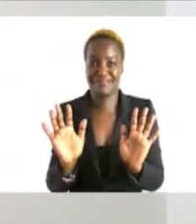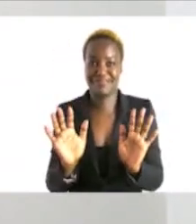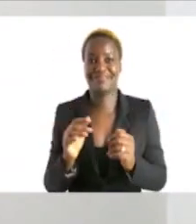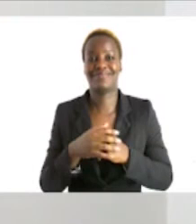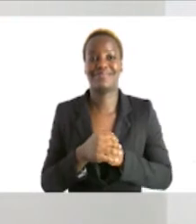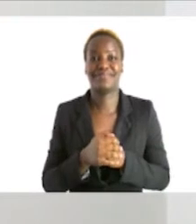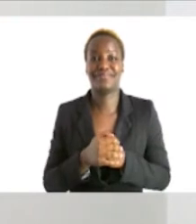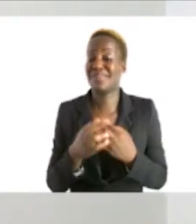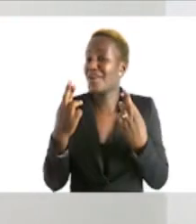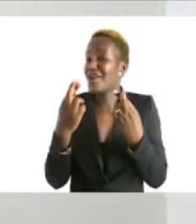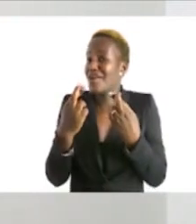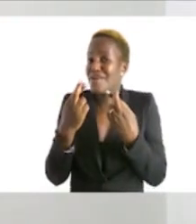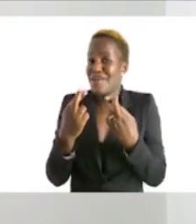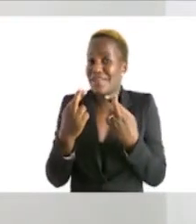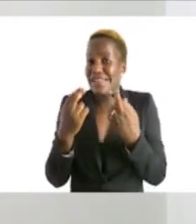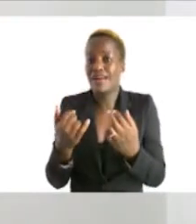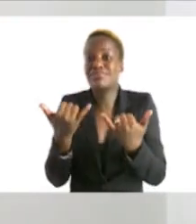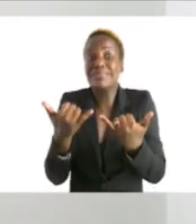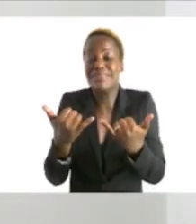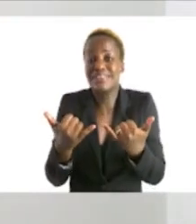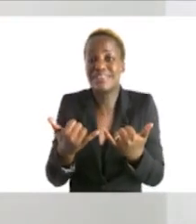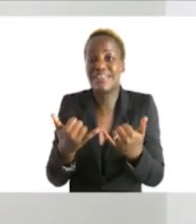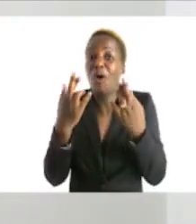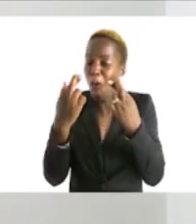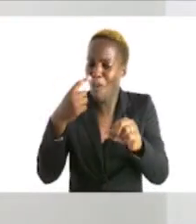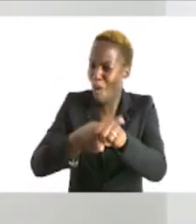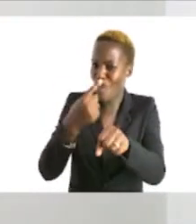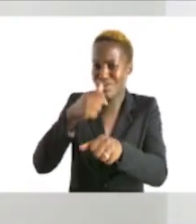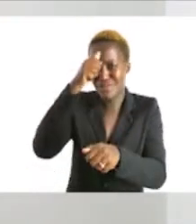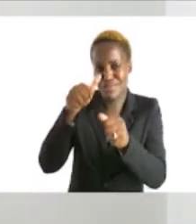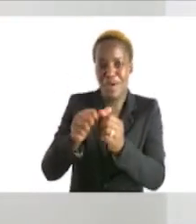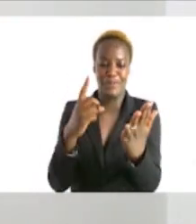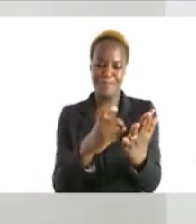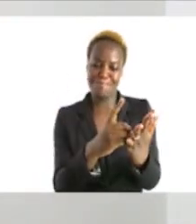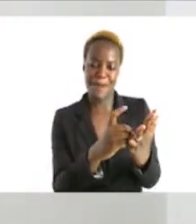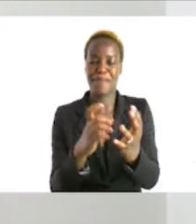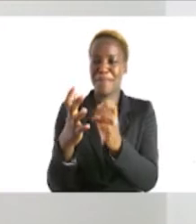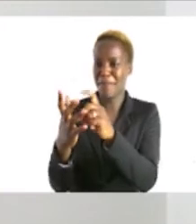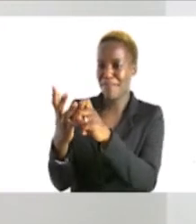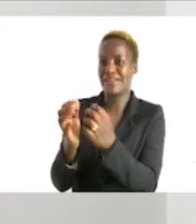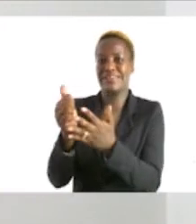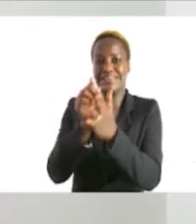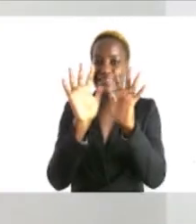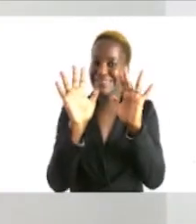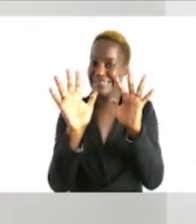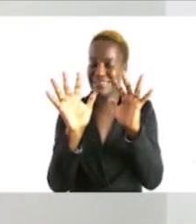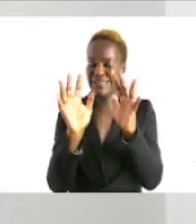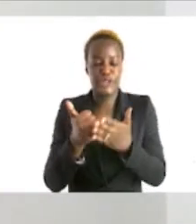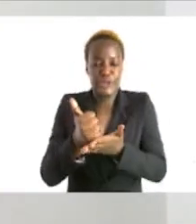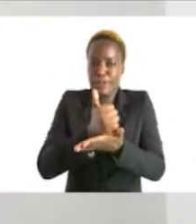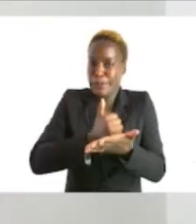lesson. Hope you will sanitize your hands always, because it's very, very important to keep all